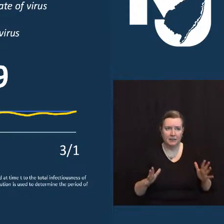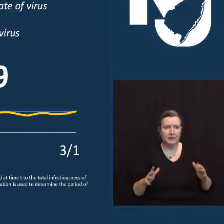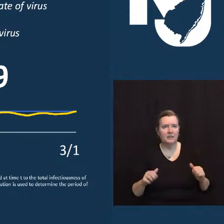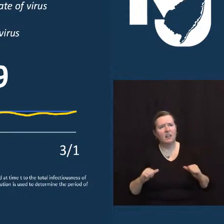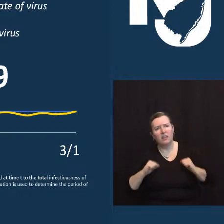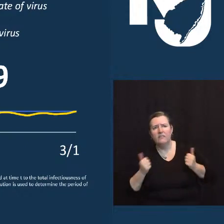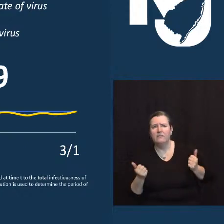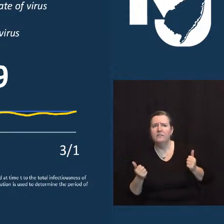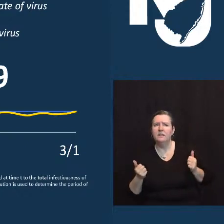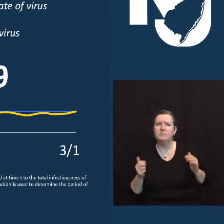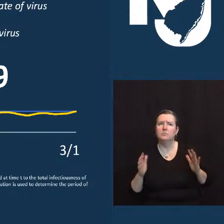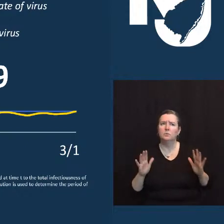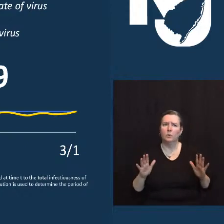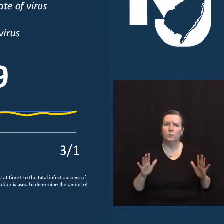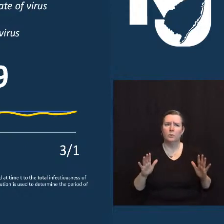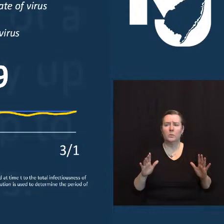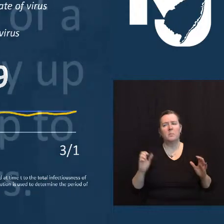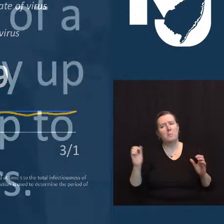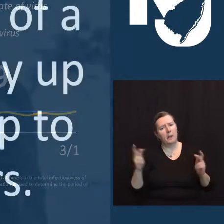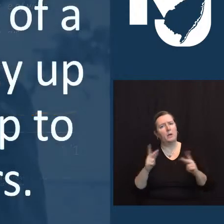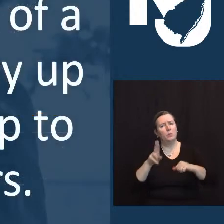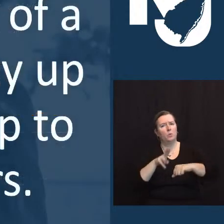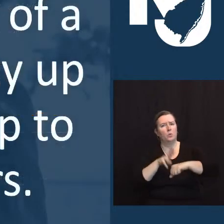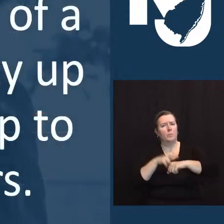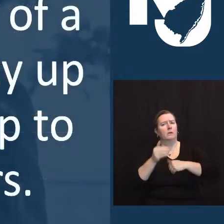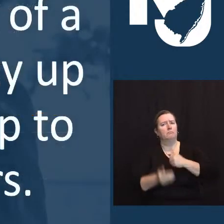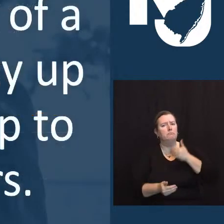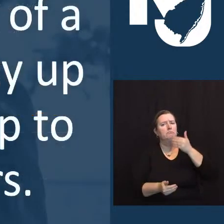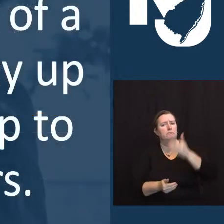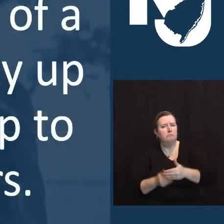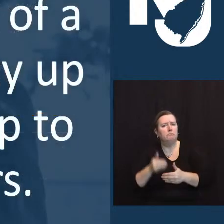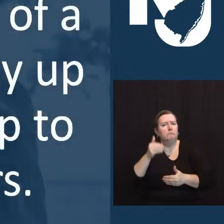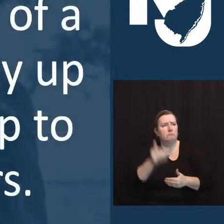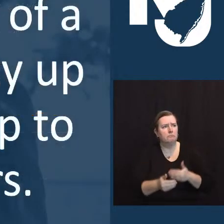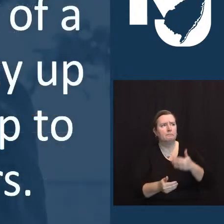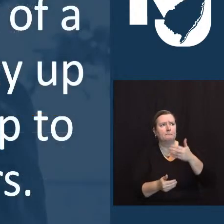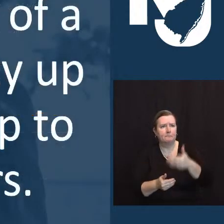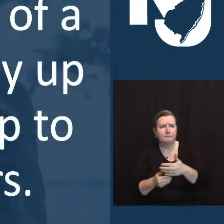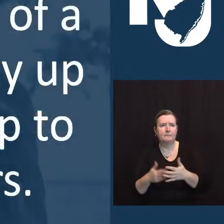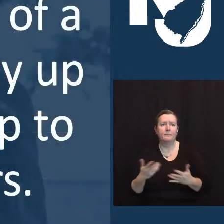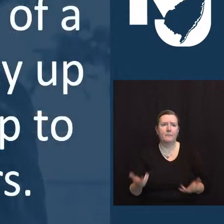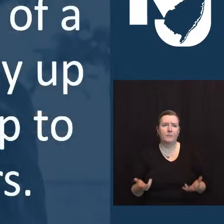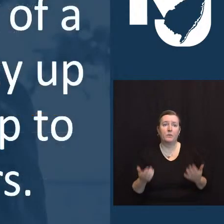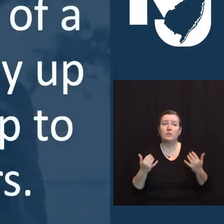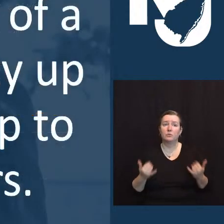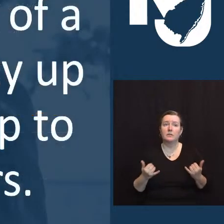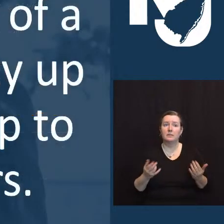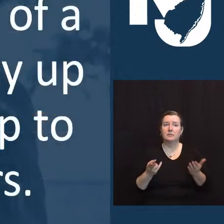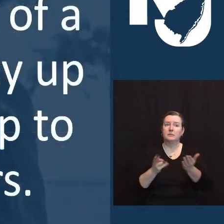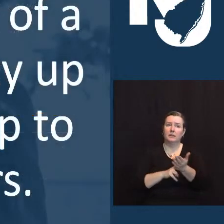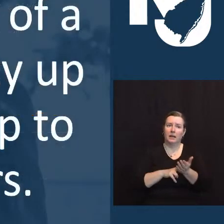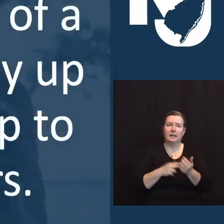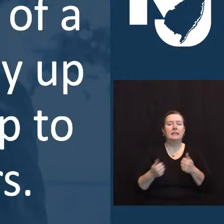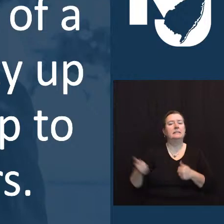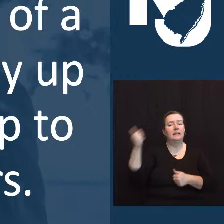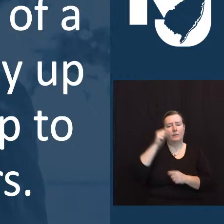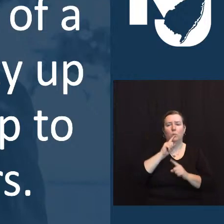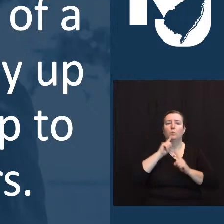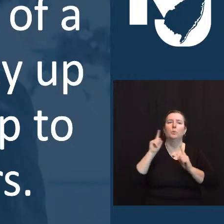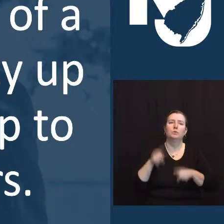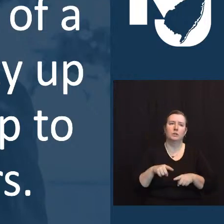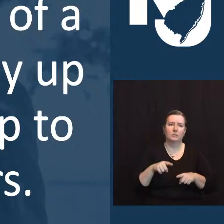normal. And today I will be signing an executive order allowing wedding receptions to proceed